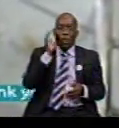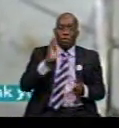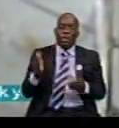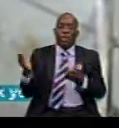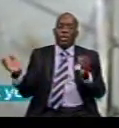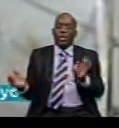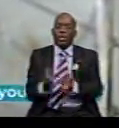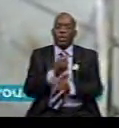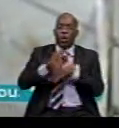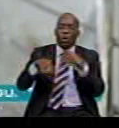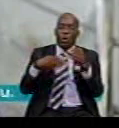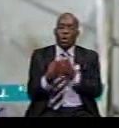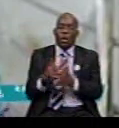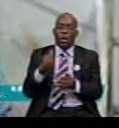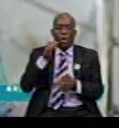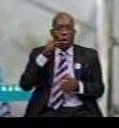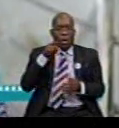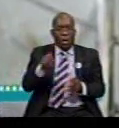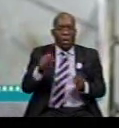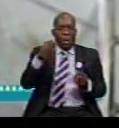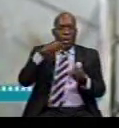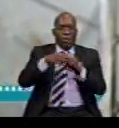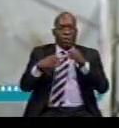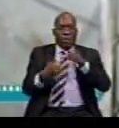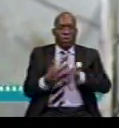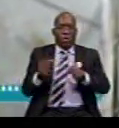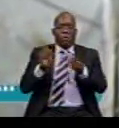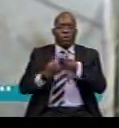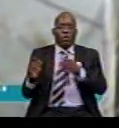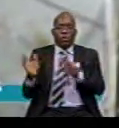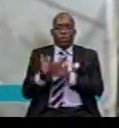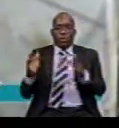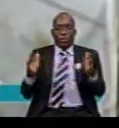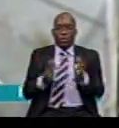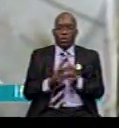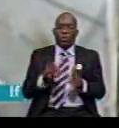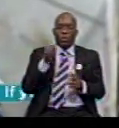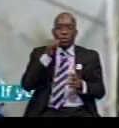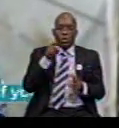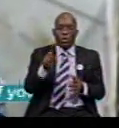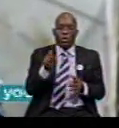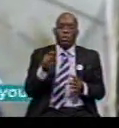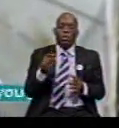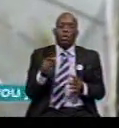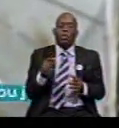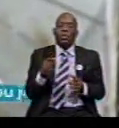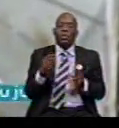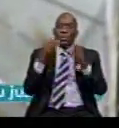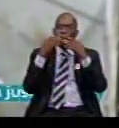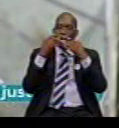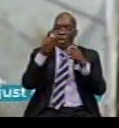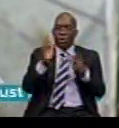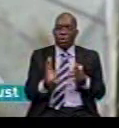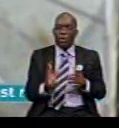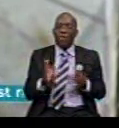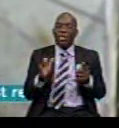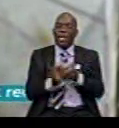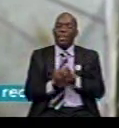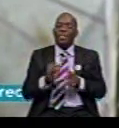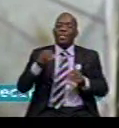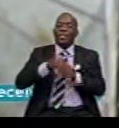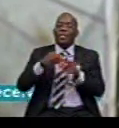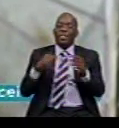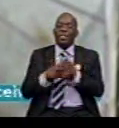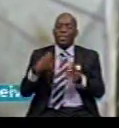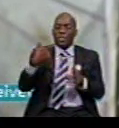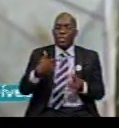si dupe lowo Olorun ti Olorun tawo gba mi ninu ijo DCK yi o wo mi san e